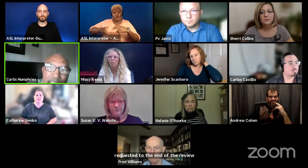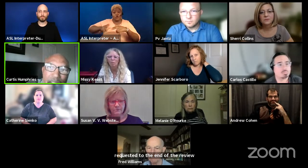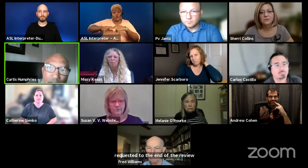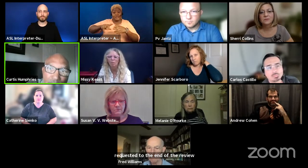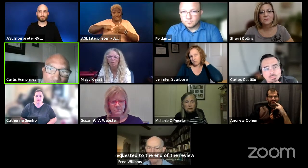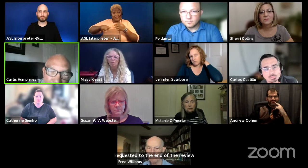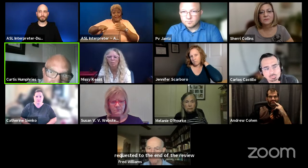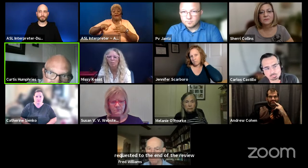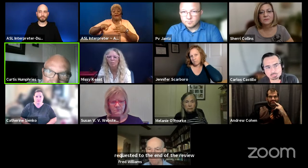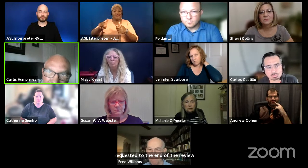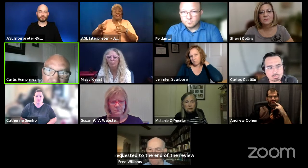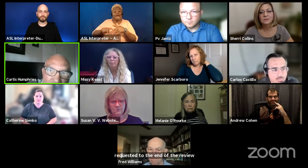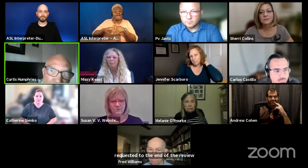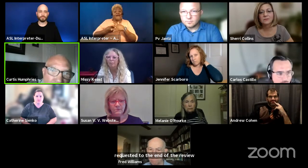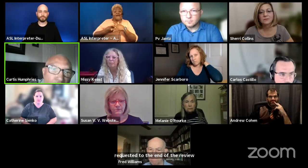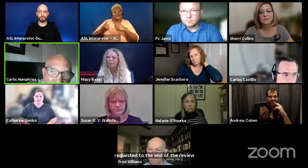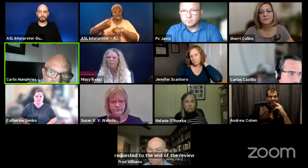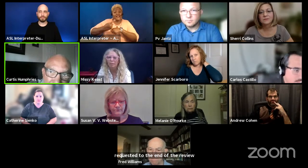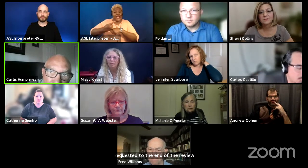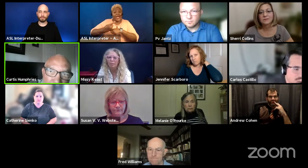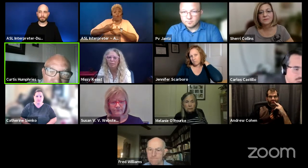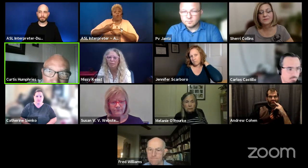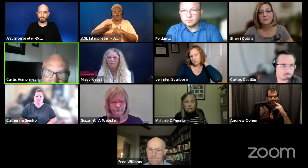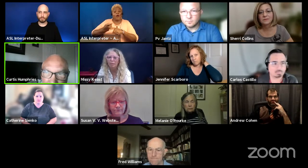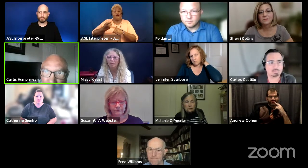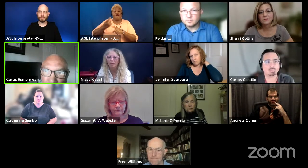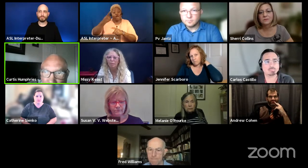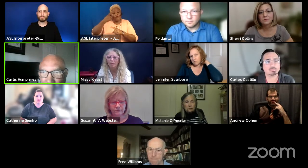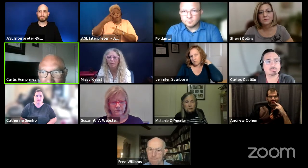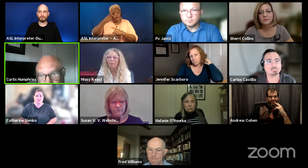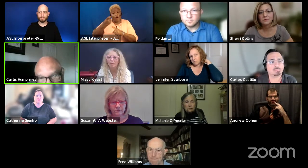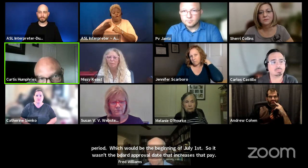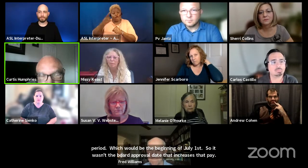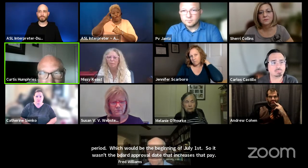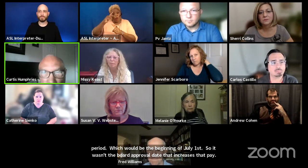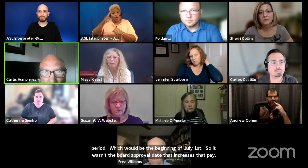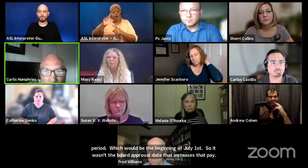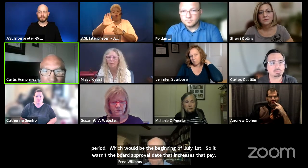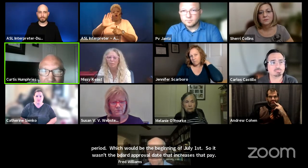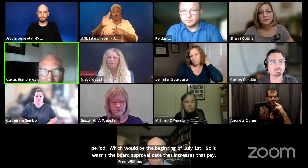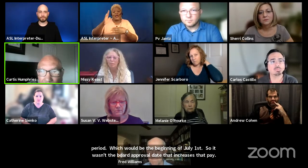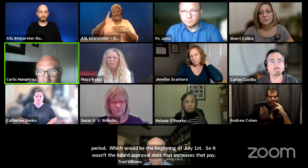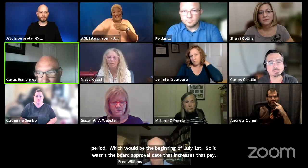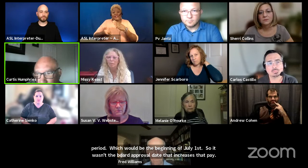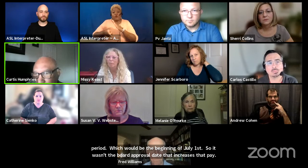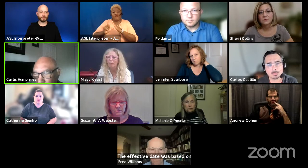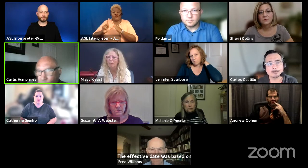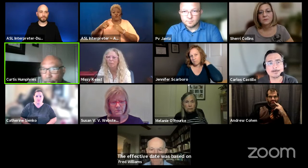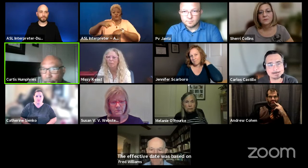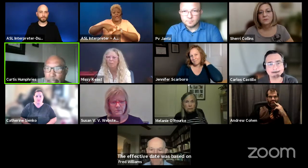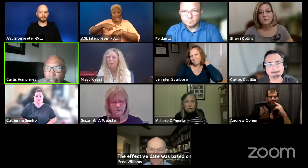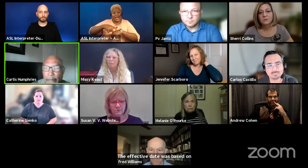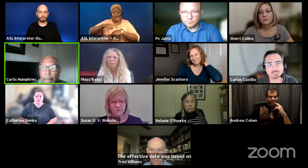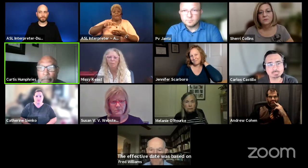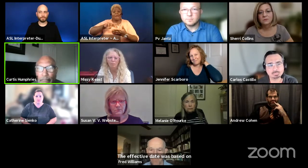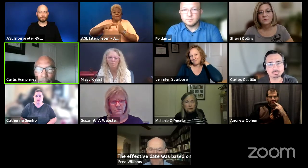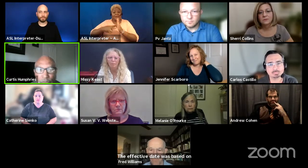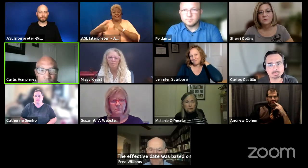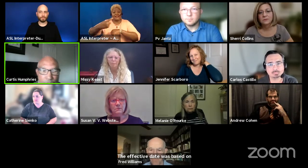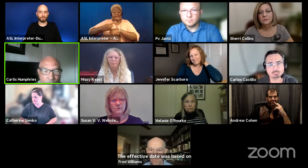effective date was based on her ending review period, which would be June 30th. Just want to point that out.